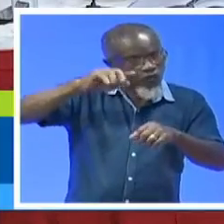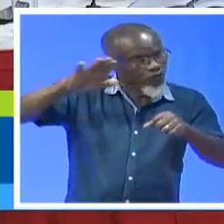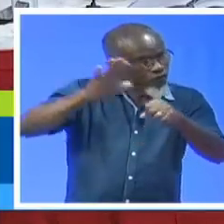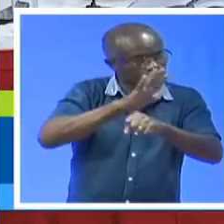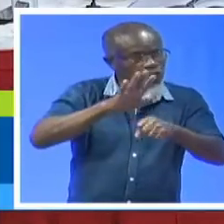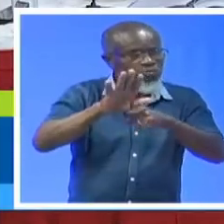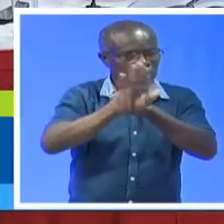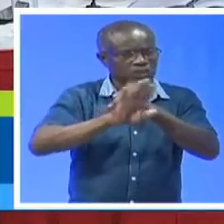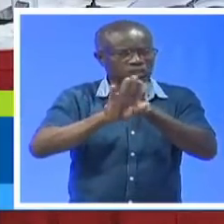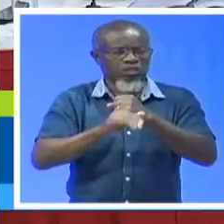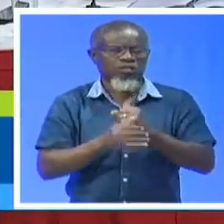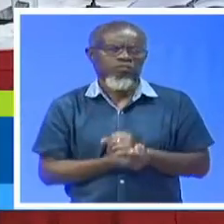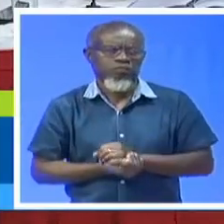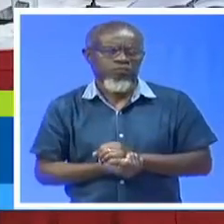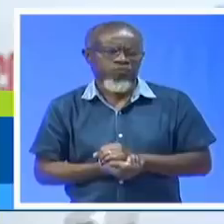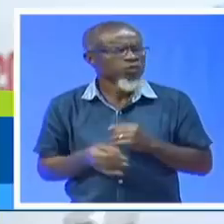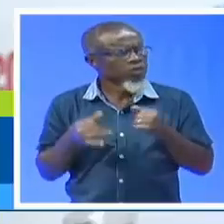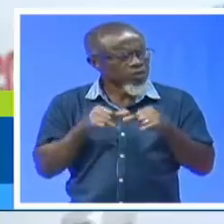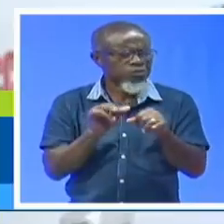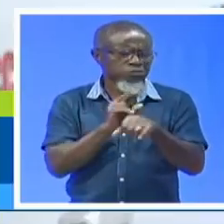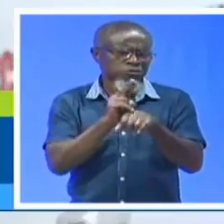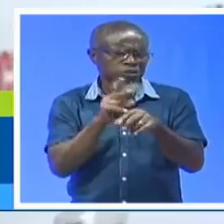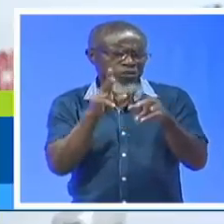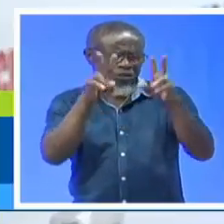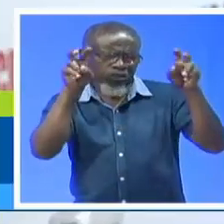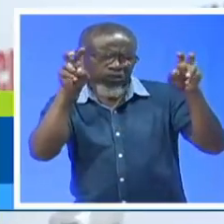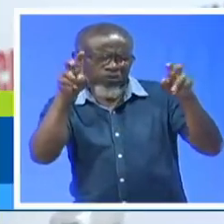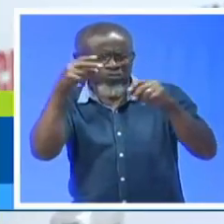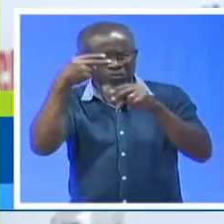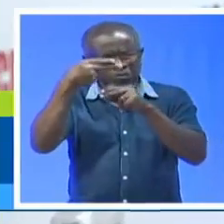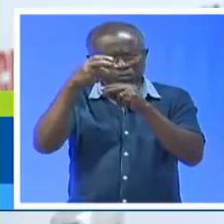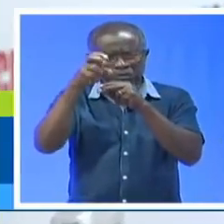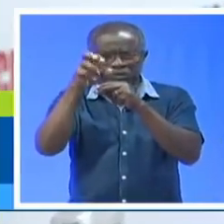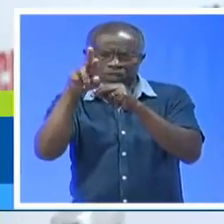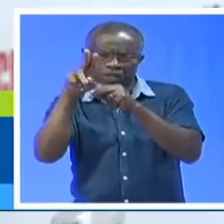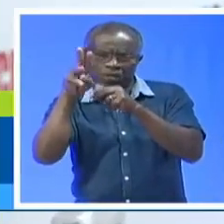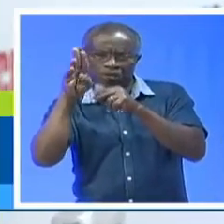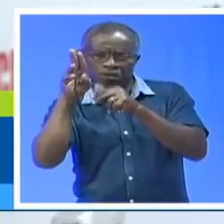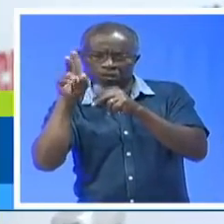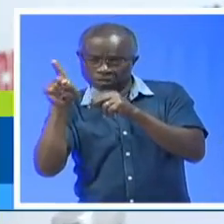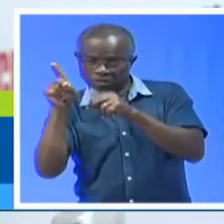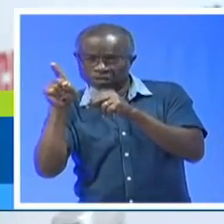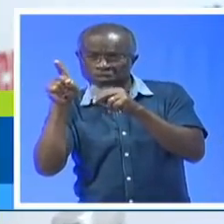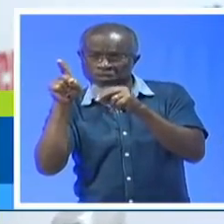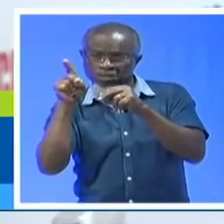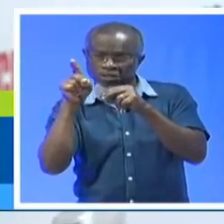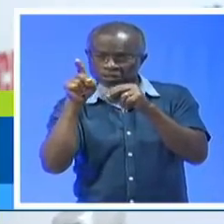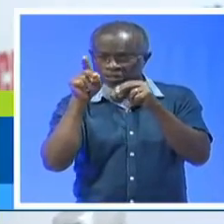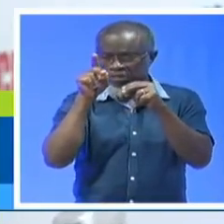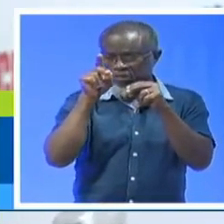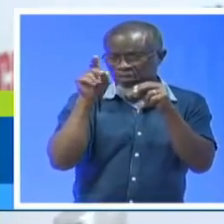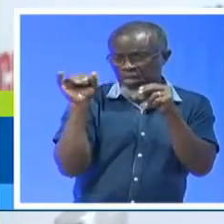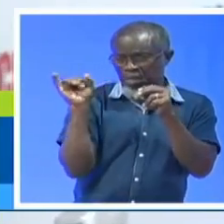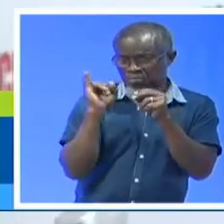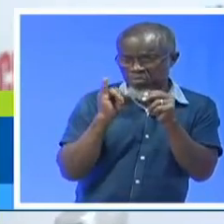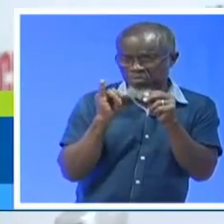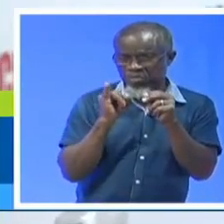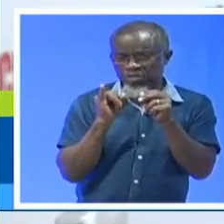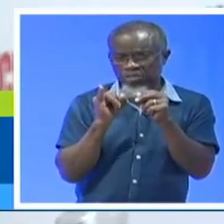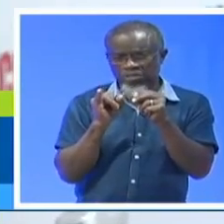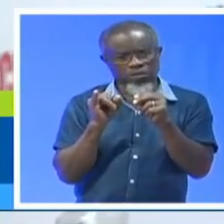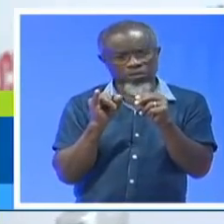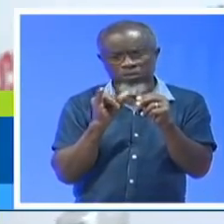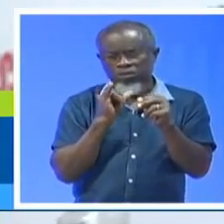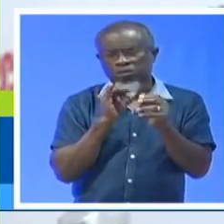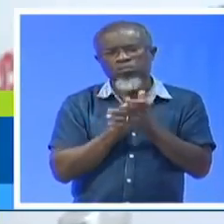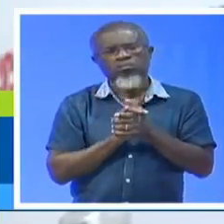herd immunity, and I think that there is a concept that this herd immunity is an all or nothing state, which it is not.